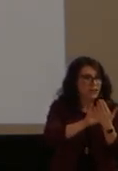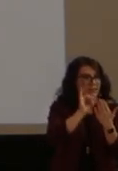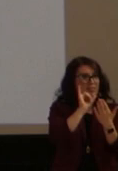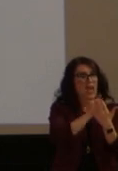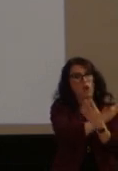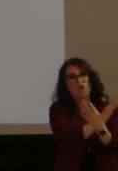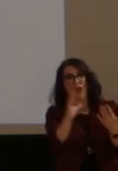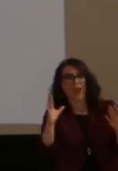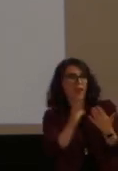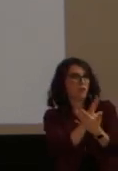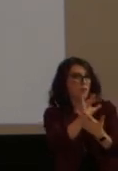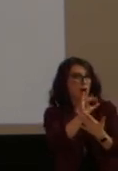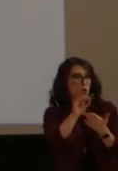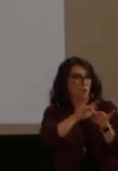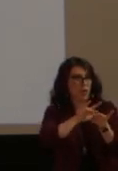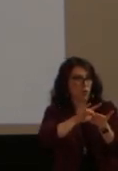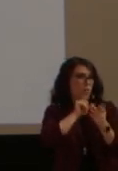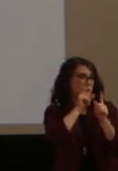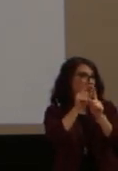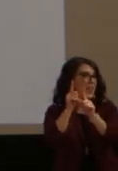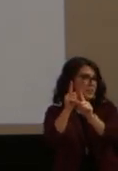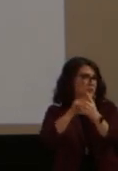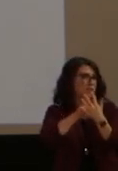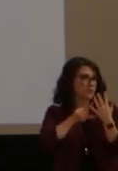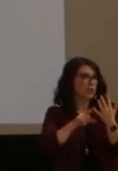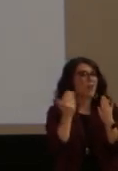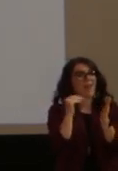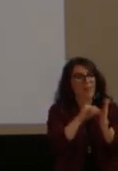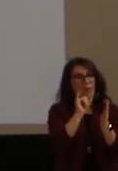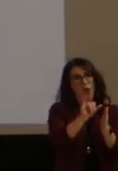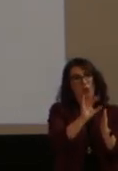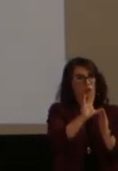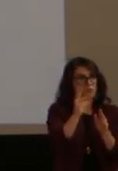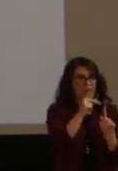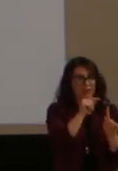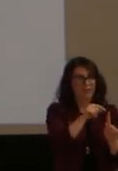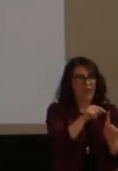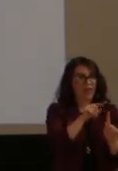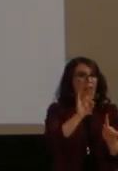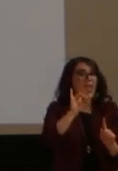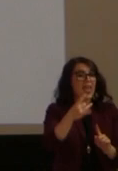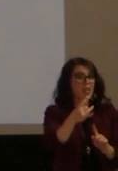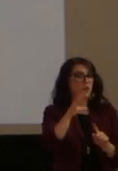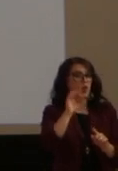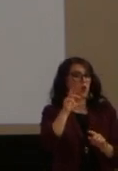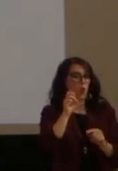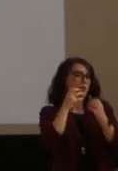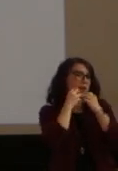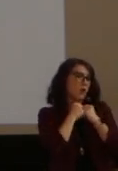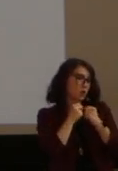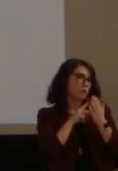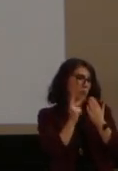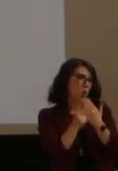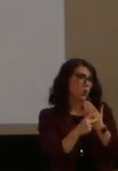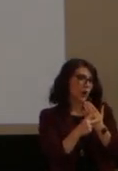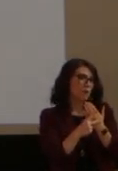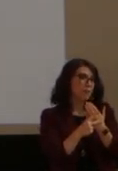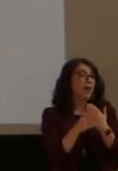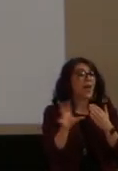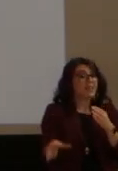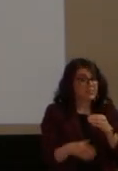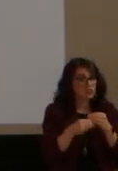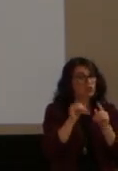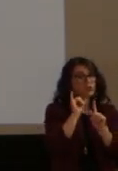objectives listed here. Again, that goes back to that eighth core value of the program. In